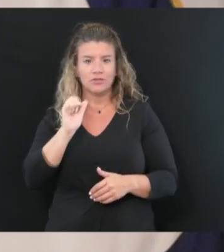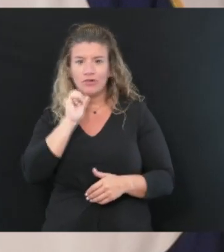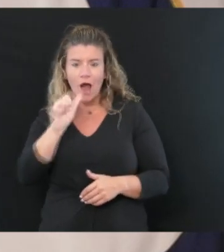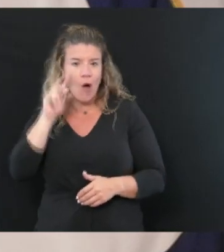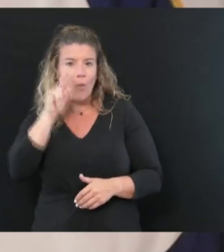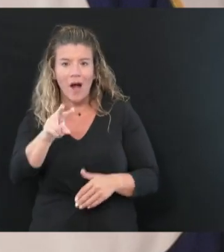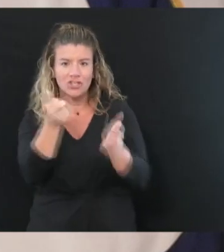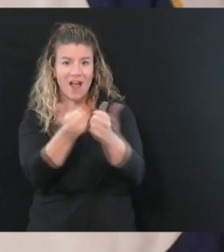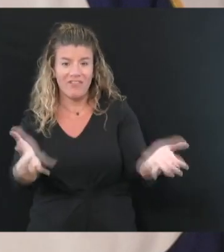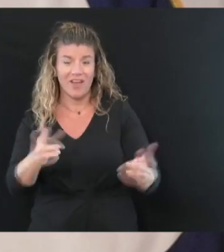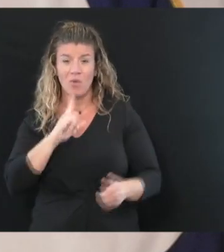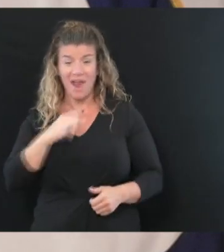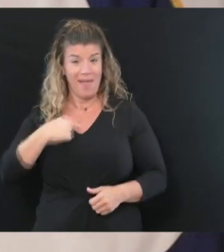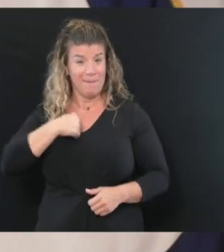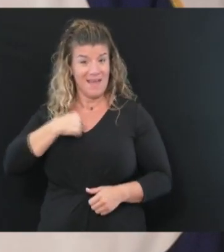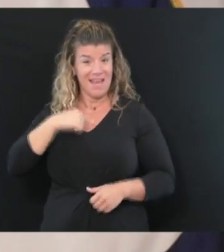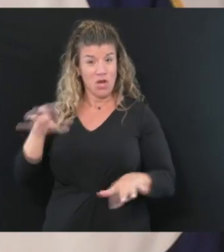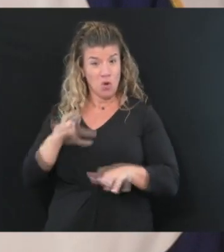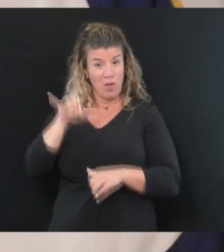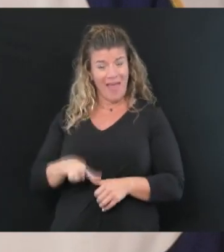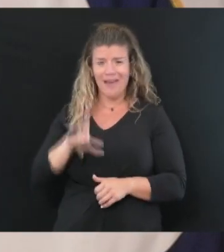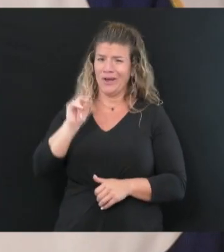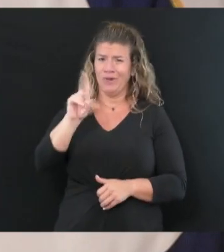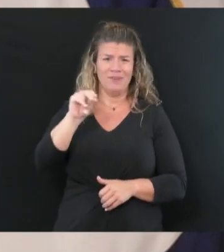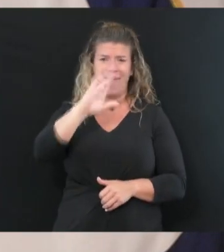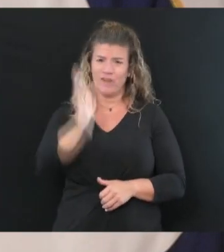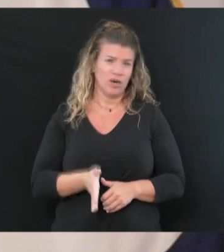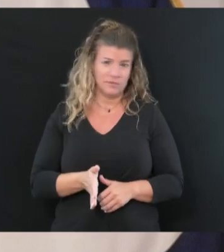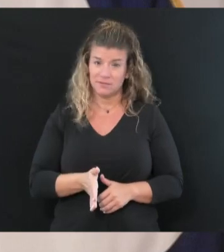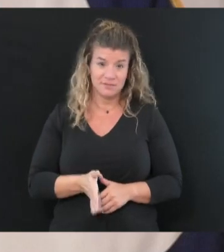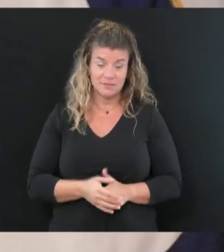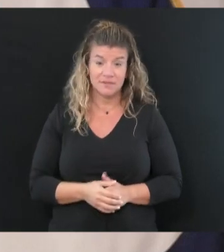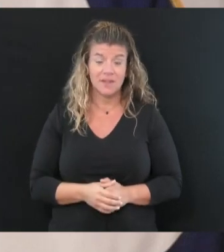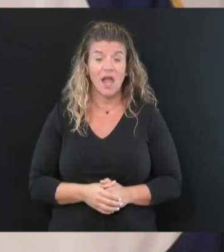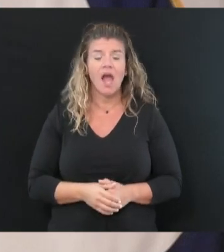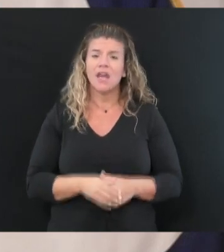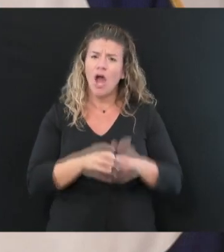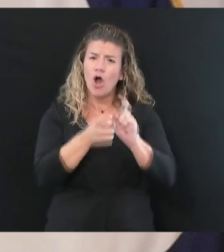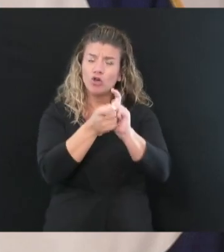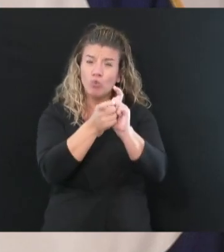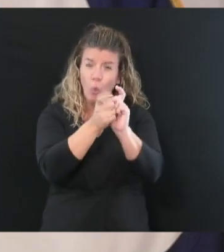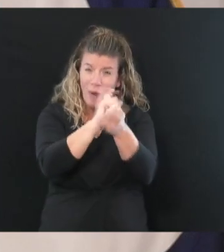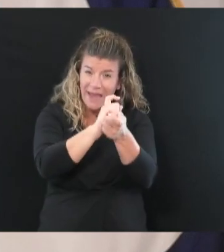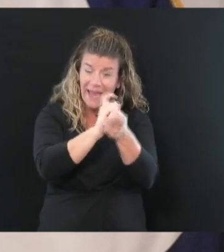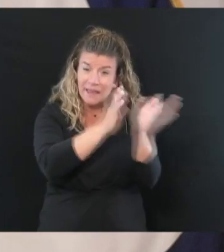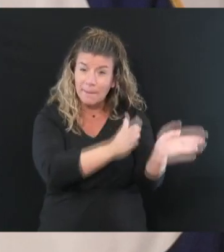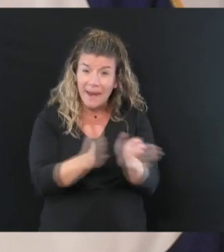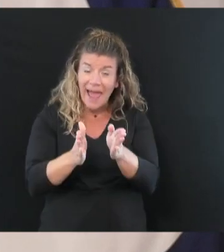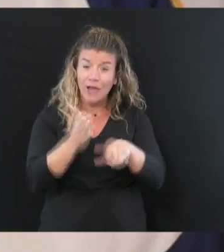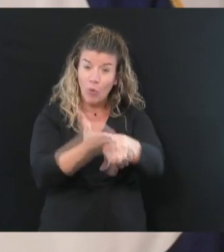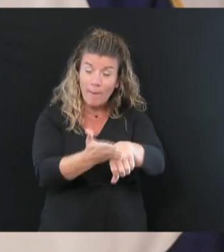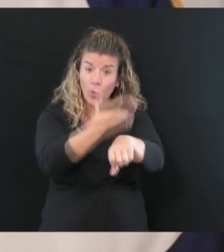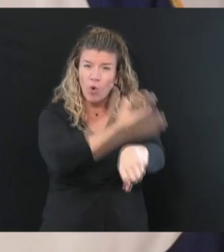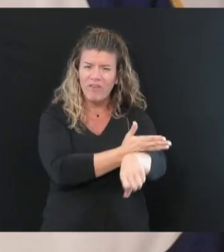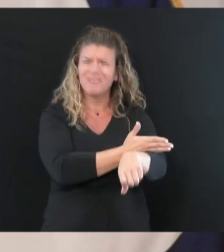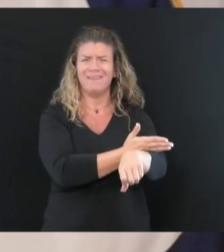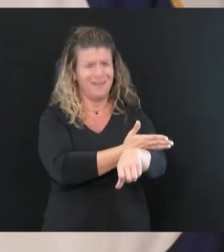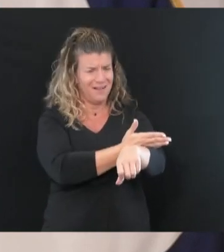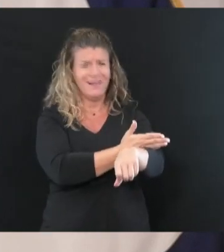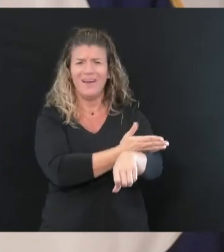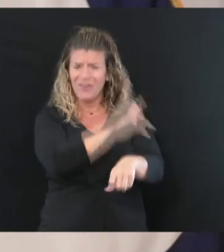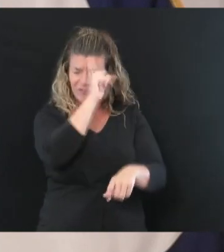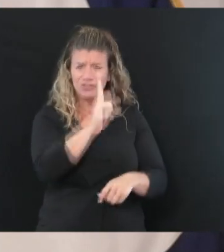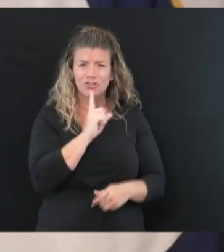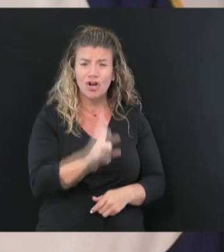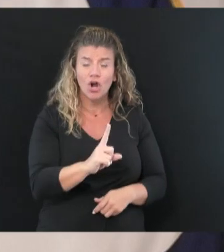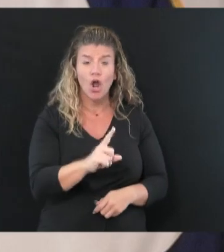happen under my watch in any way. From the standpoint of tweaking to make it better, absolutely, we